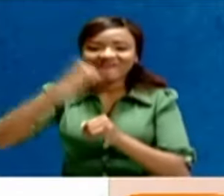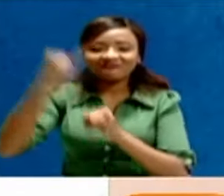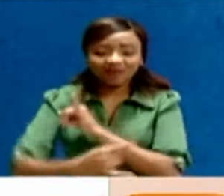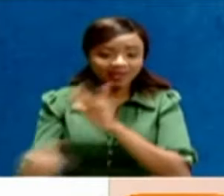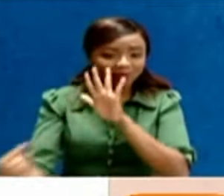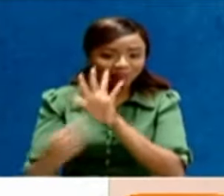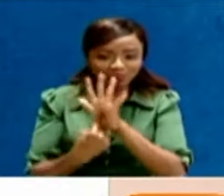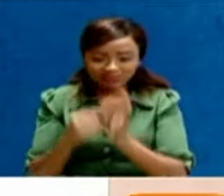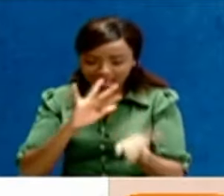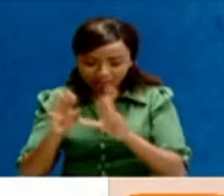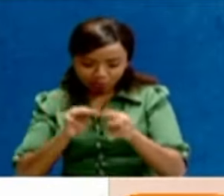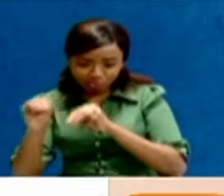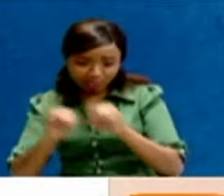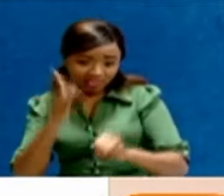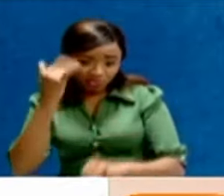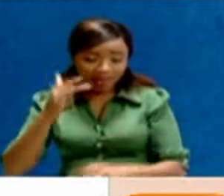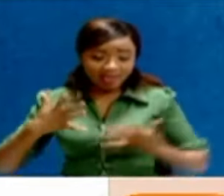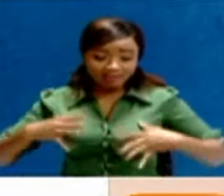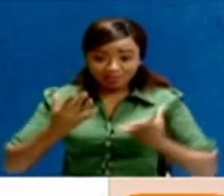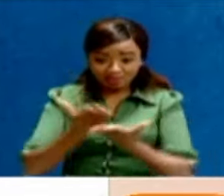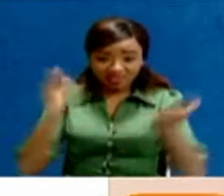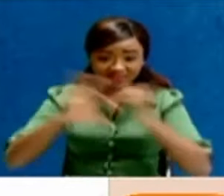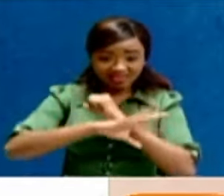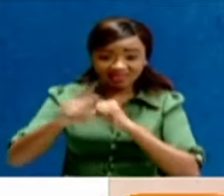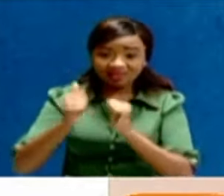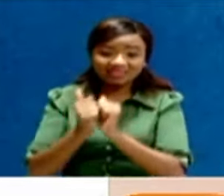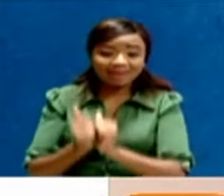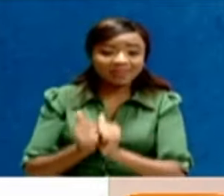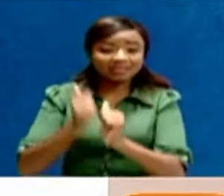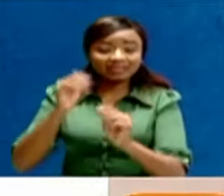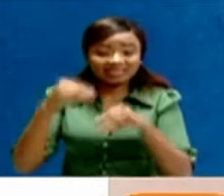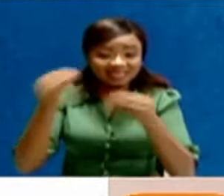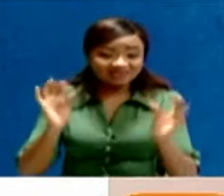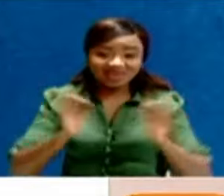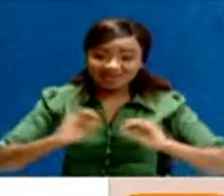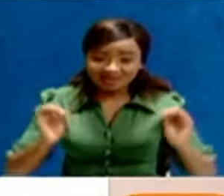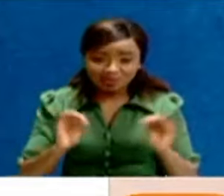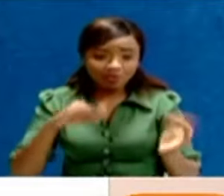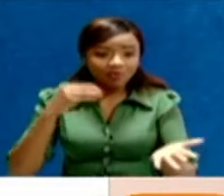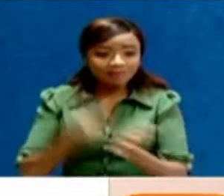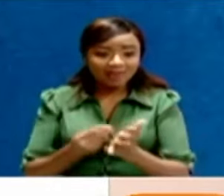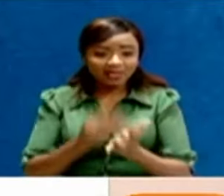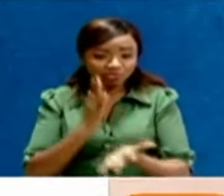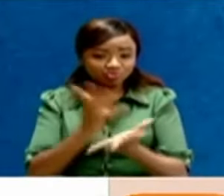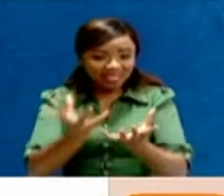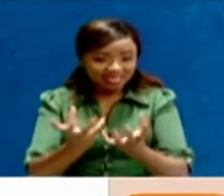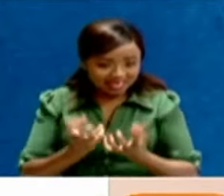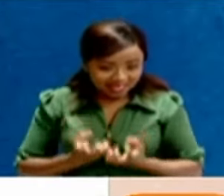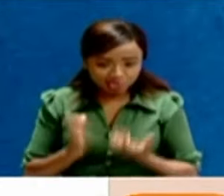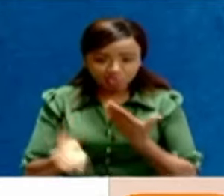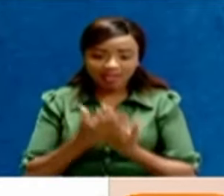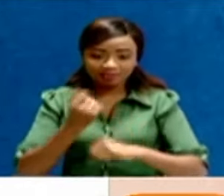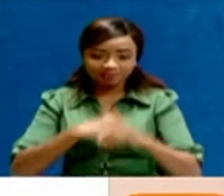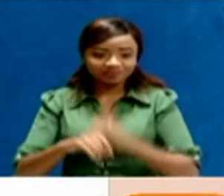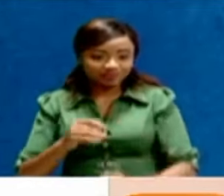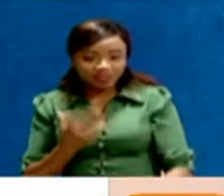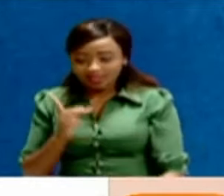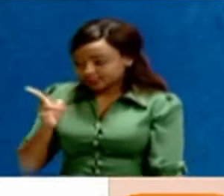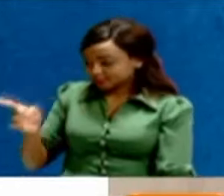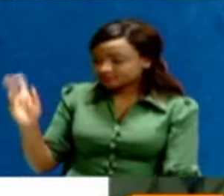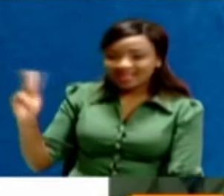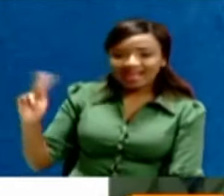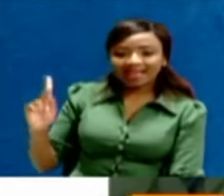bearing in mind citizens in the counties are being denied the money that they need to be able to operate. And I'll start with you, Honorable